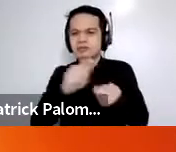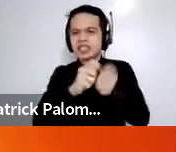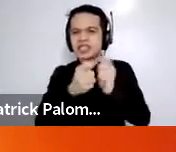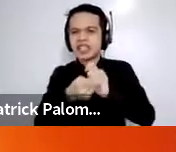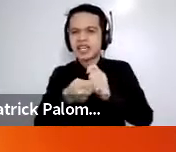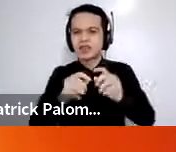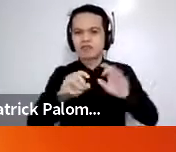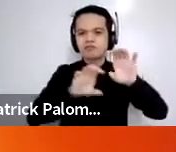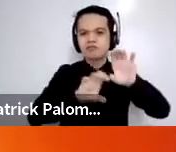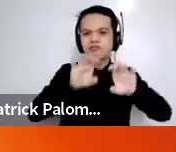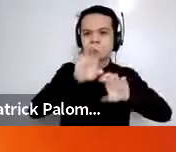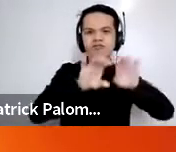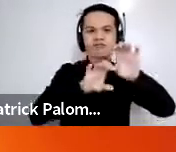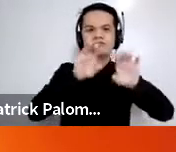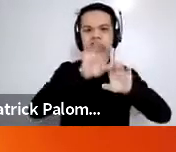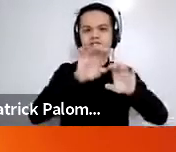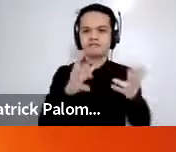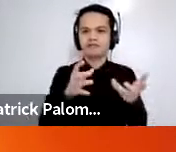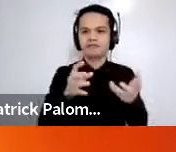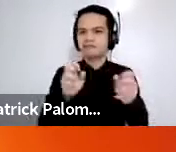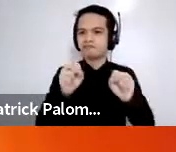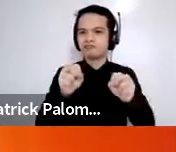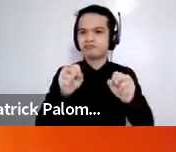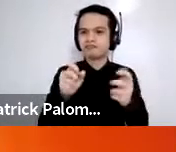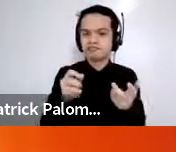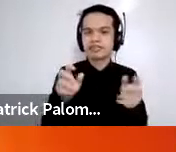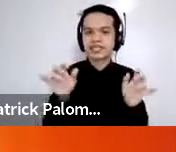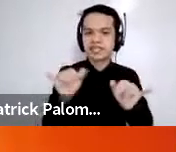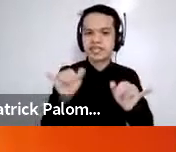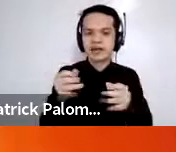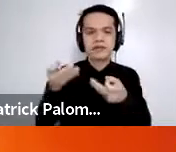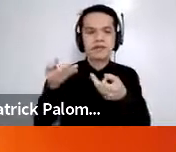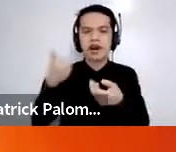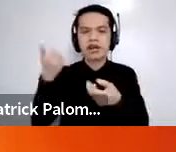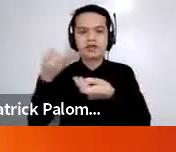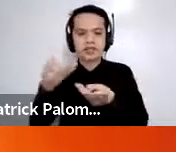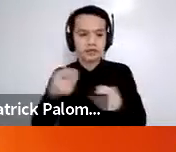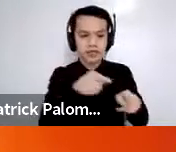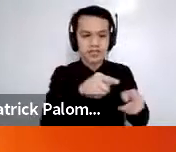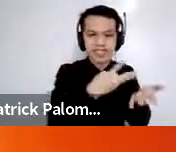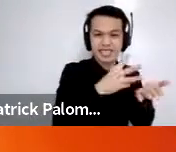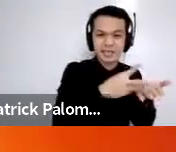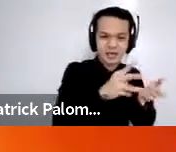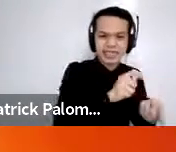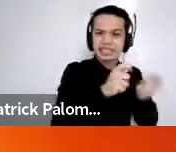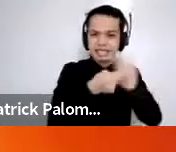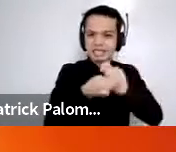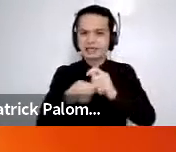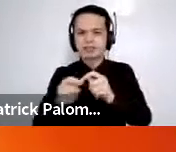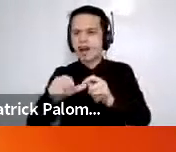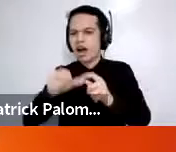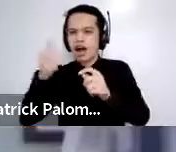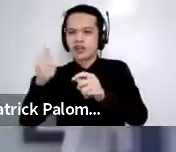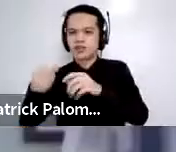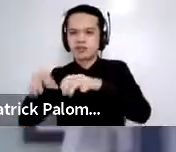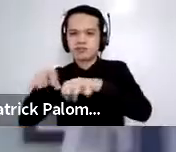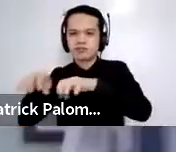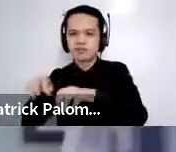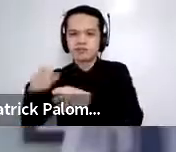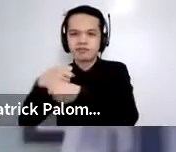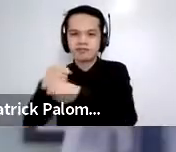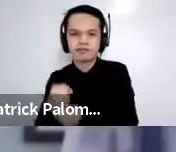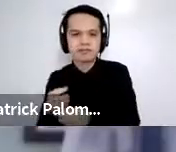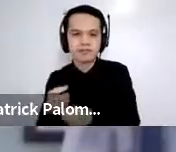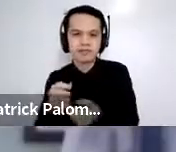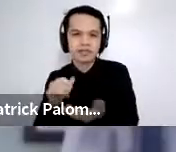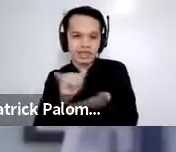brick-making facilities. Some of the garbage will be there, and others. But this is the ultimate solution, the last slide. What